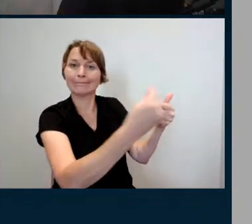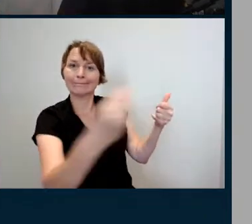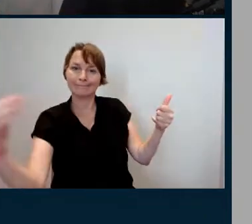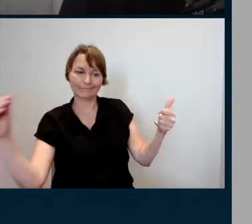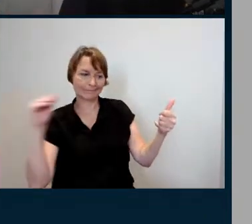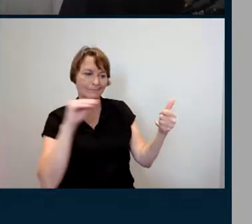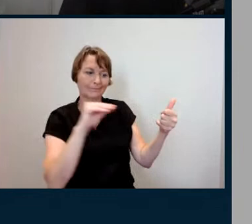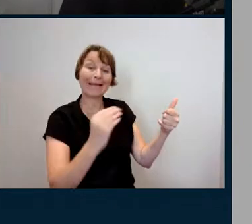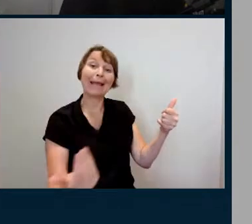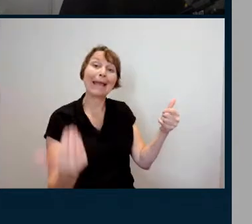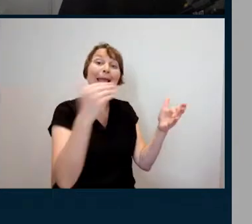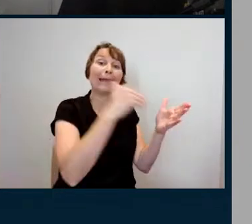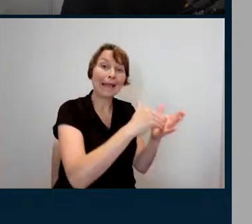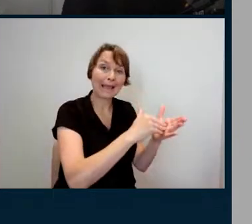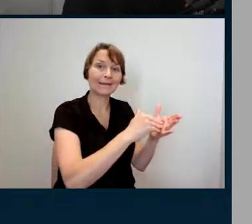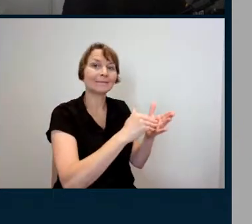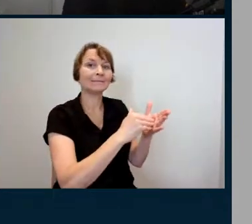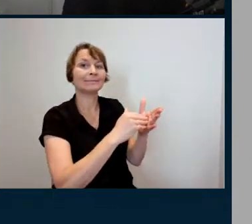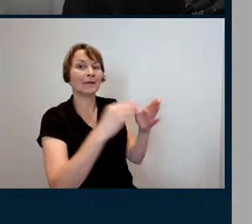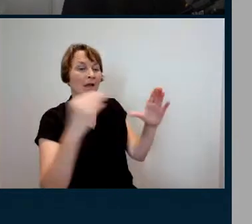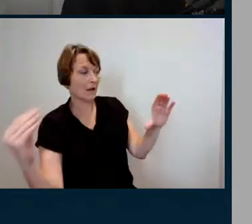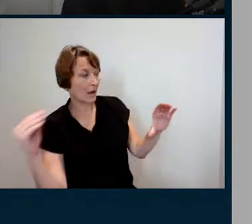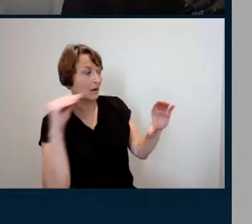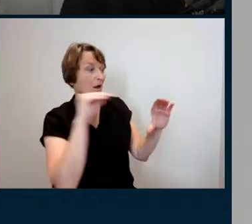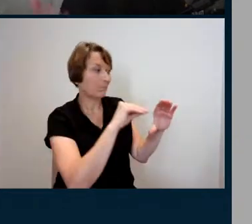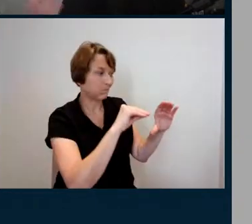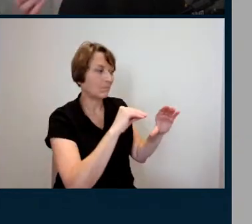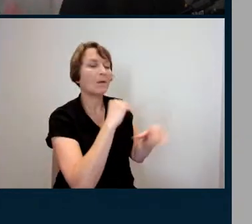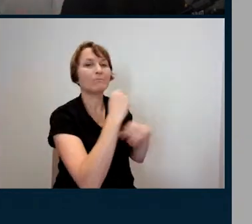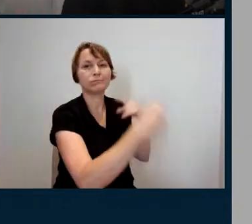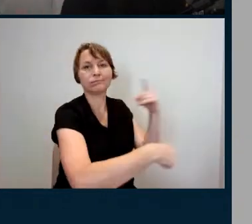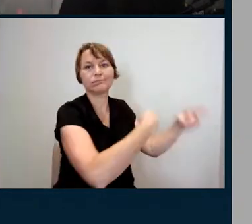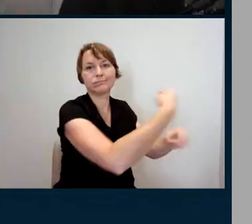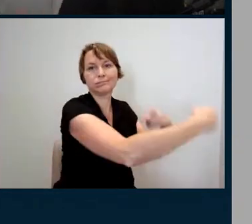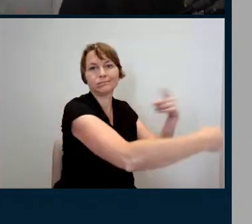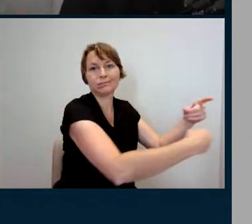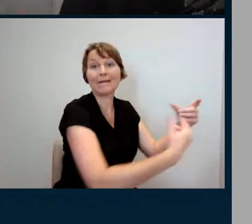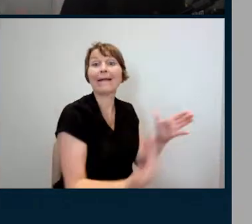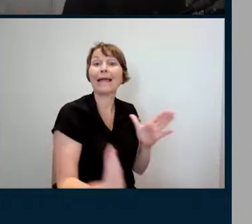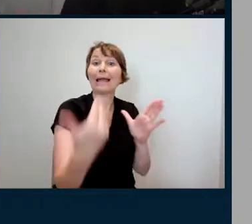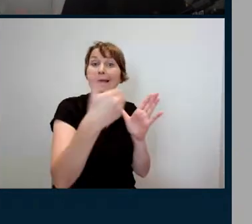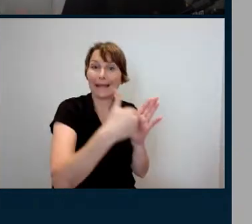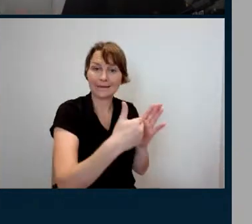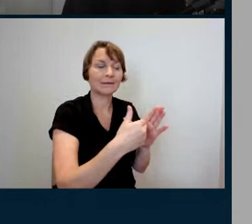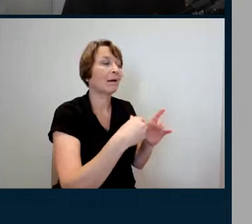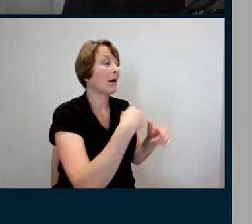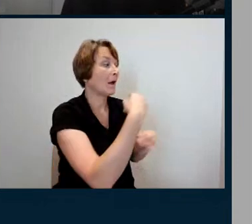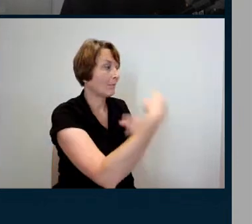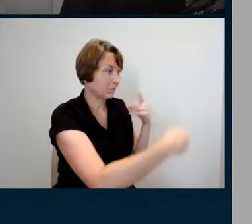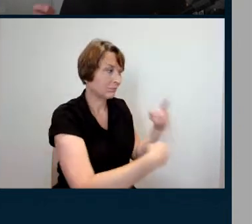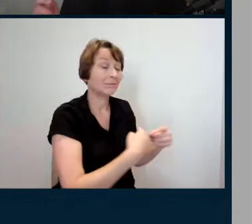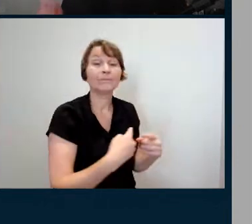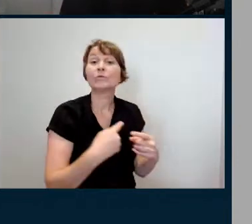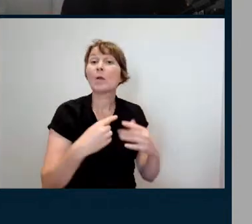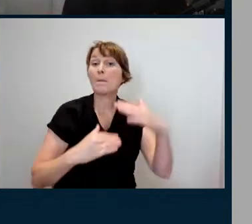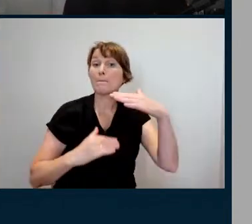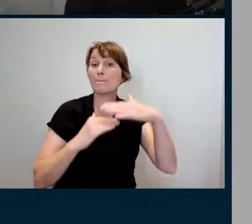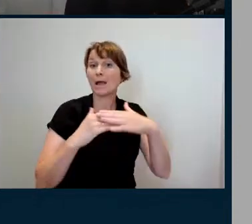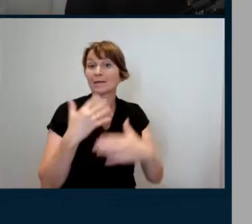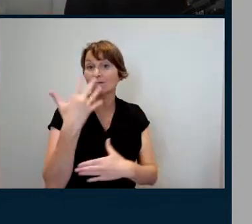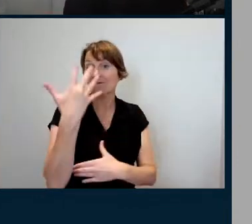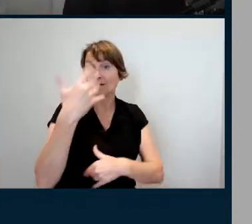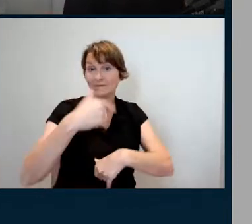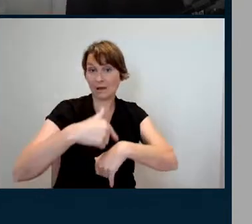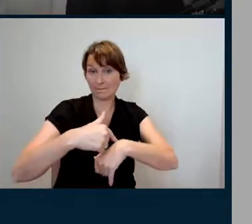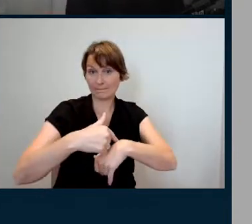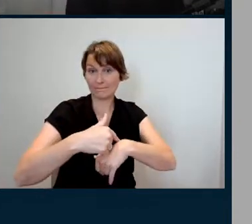And because the function is triggered by that input, it will start running again, and it will do this 5 times. If after